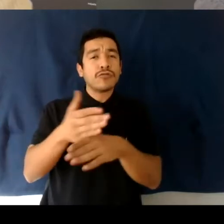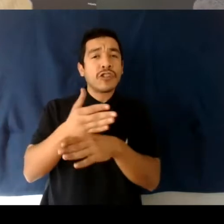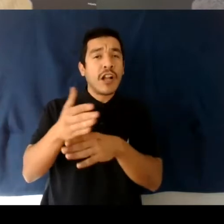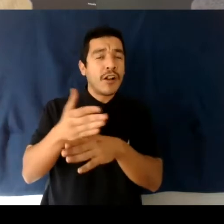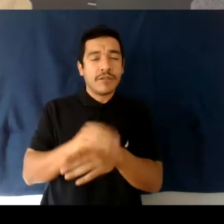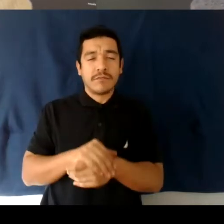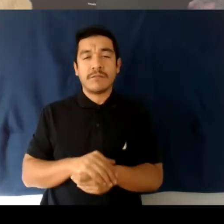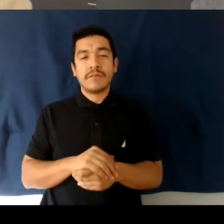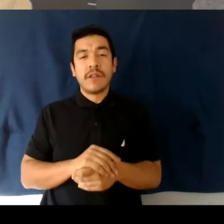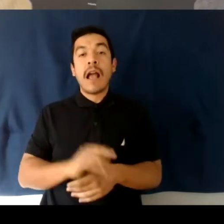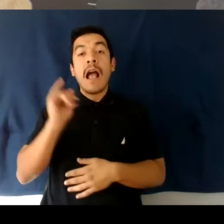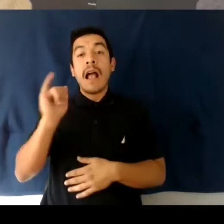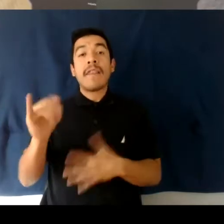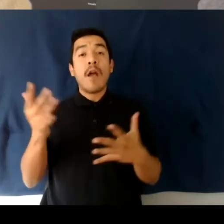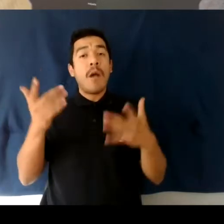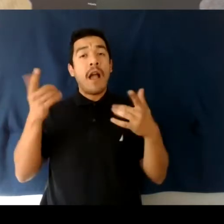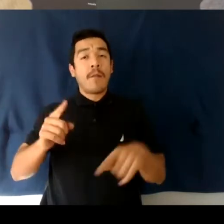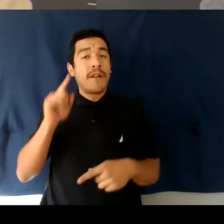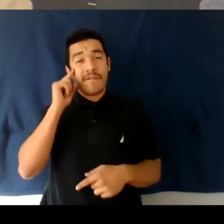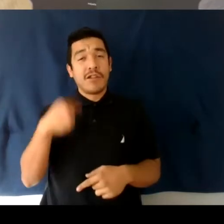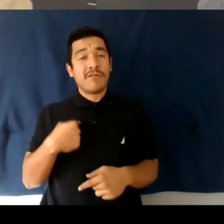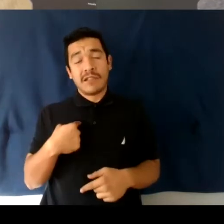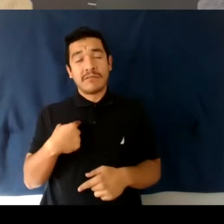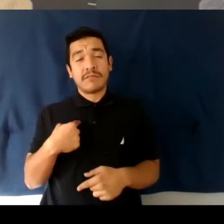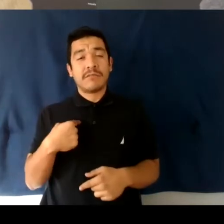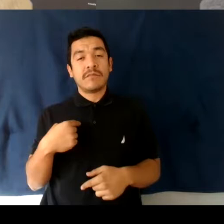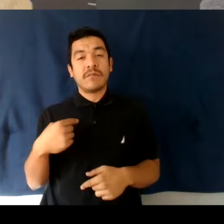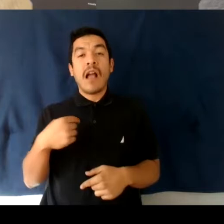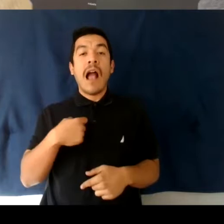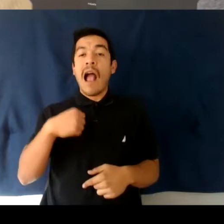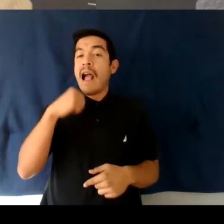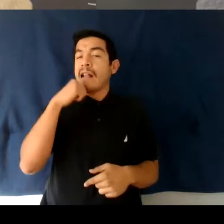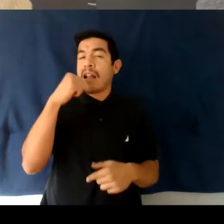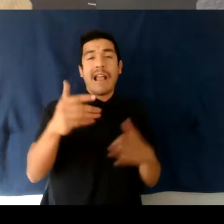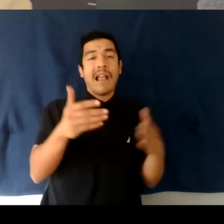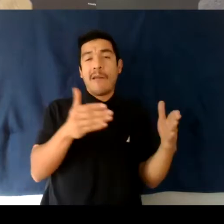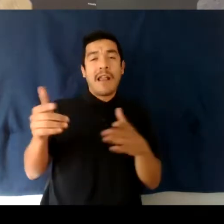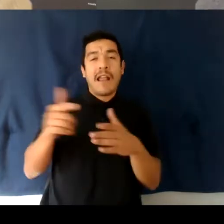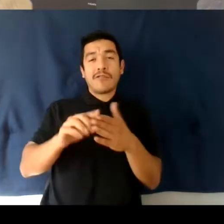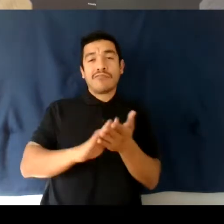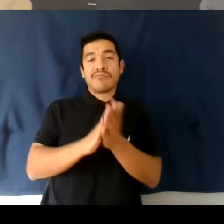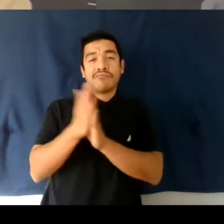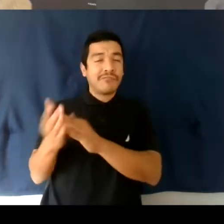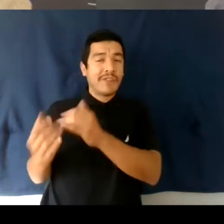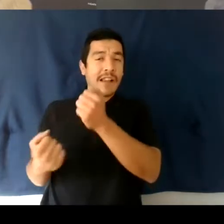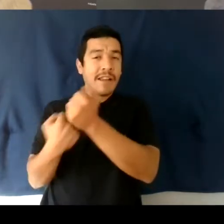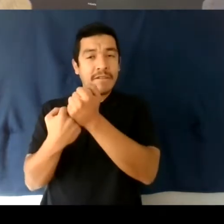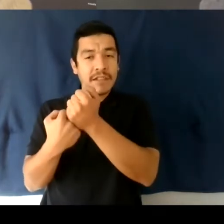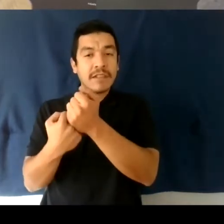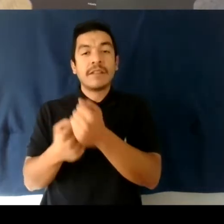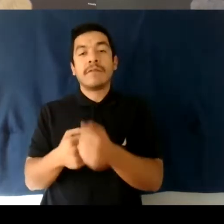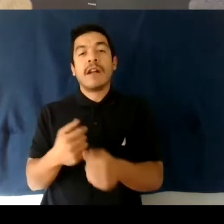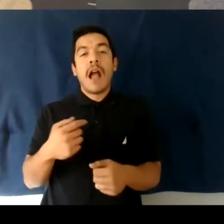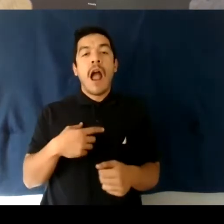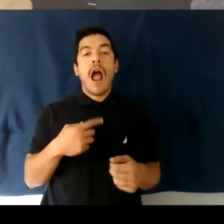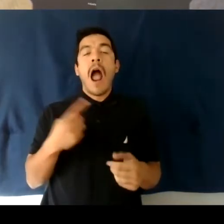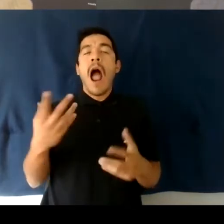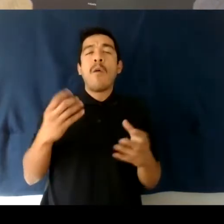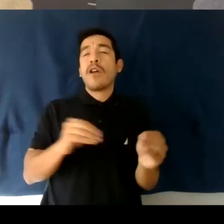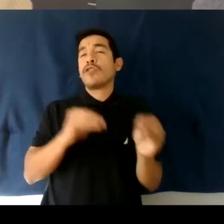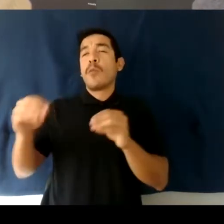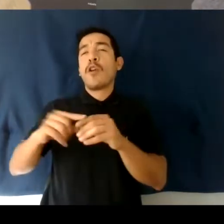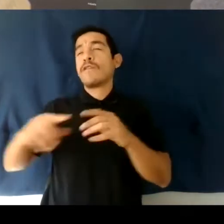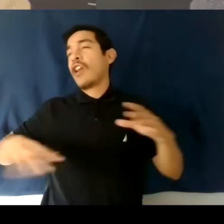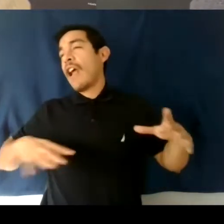so that's what happened for me. And it was just like, I did not plan to be an advocate. I was like, I just wanted to move to Hollywood, have